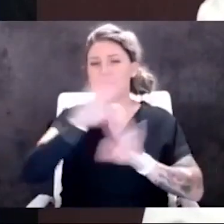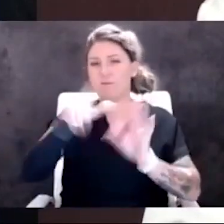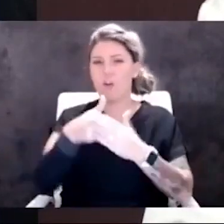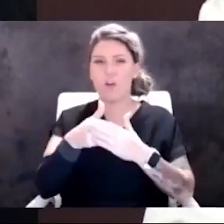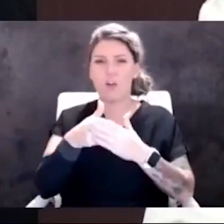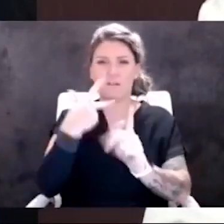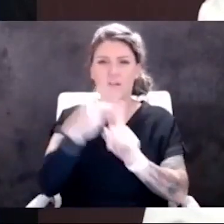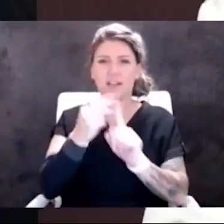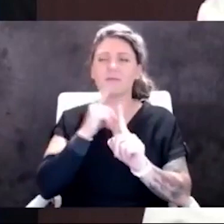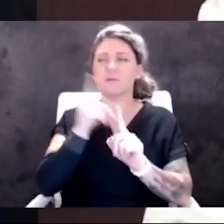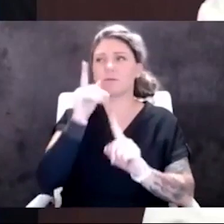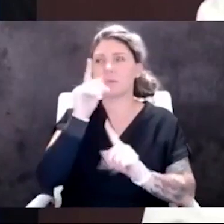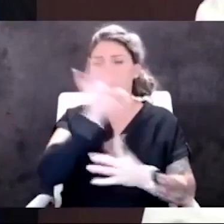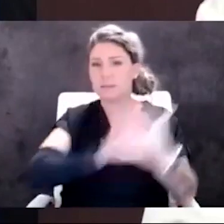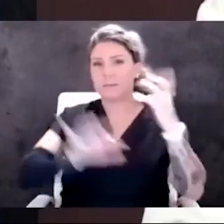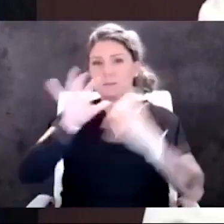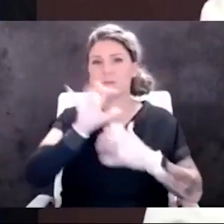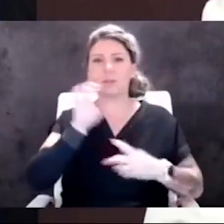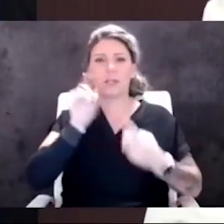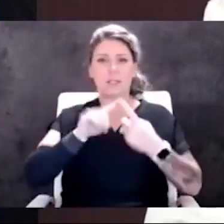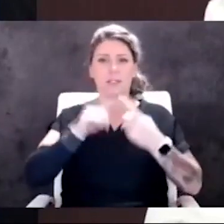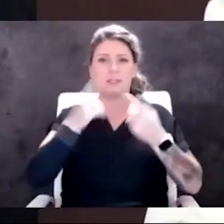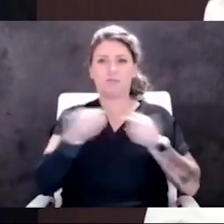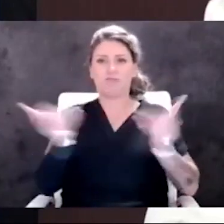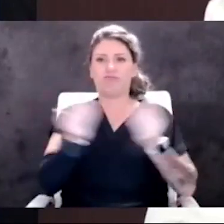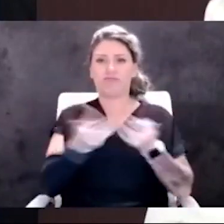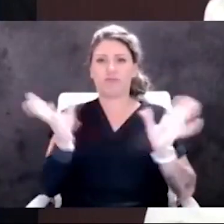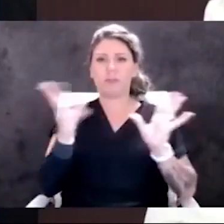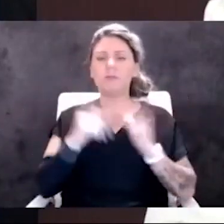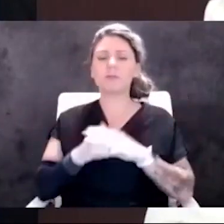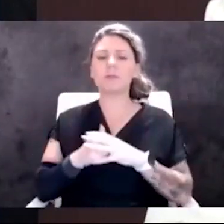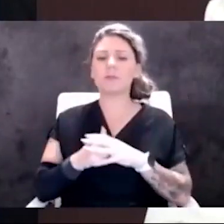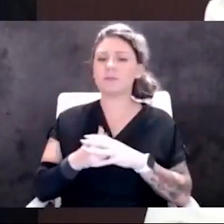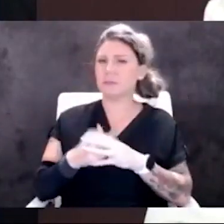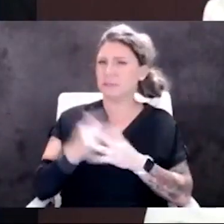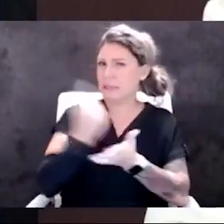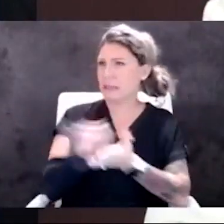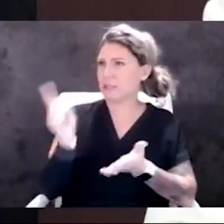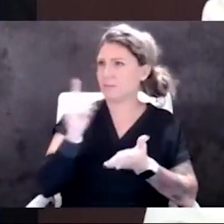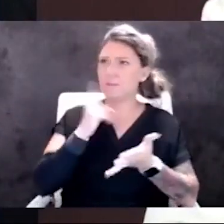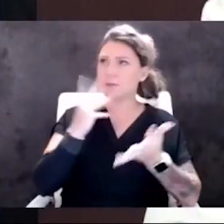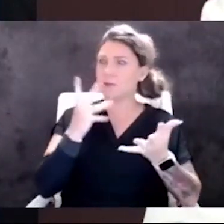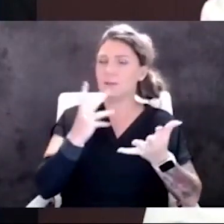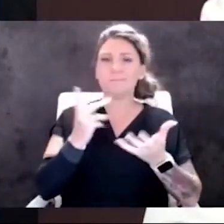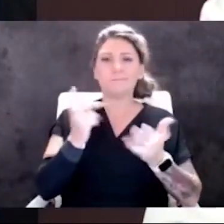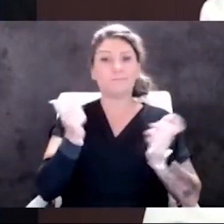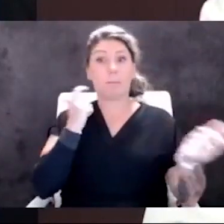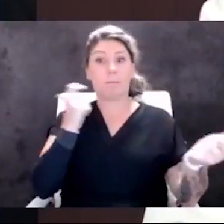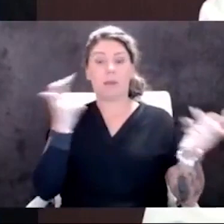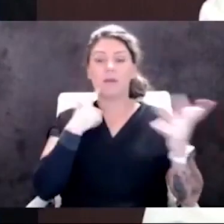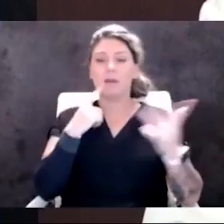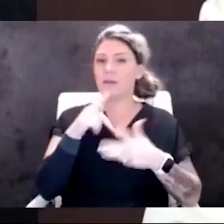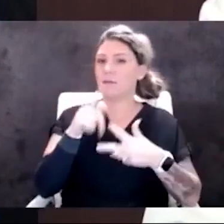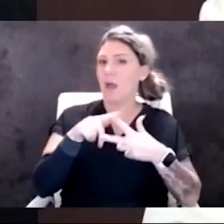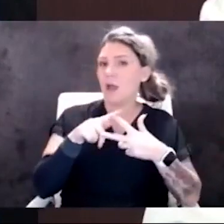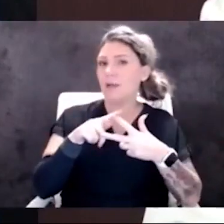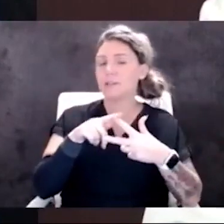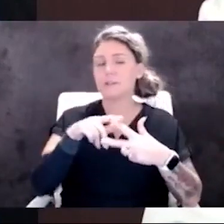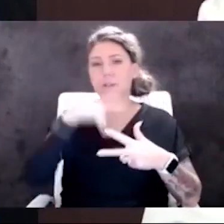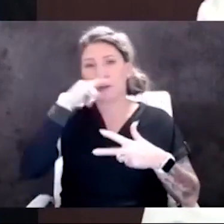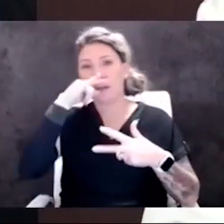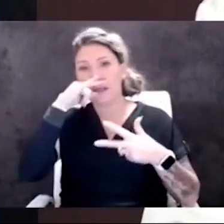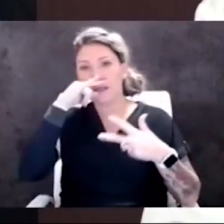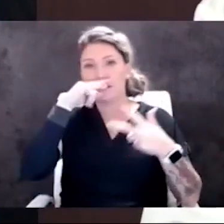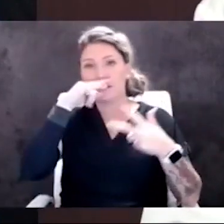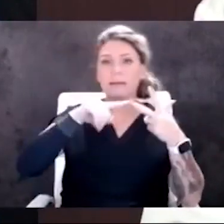yet until they come out about it. The other big development I thought last week, I was not here last week, there are lots of big developments, Pfizer, kids, and then the J&J